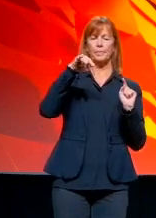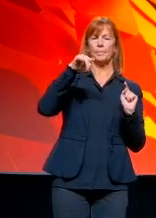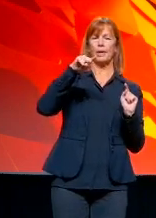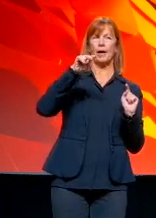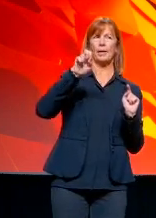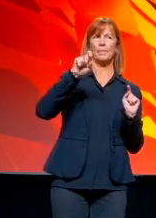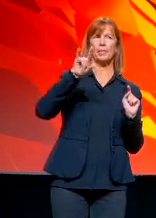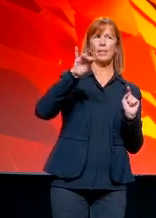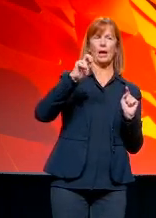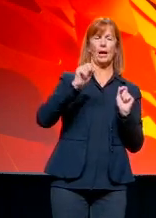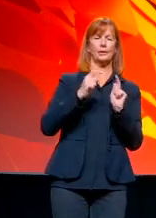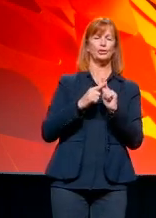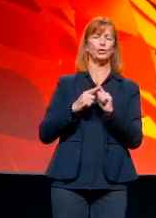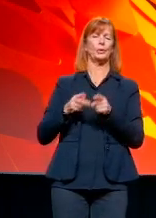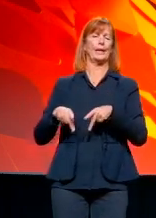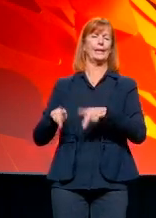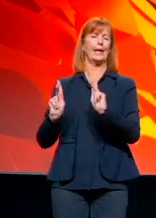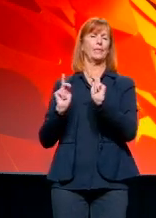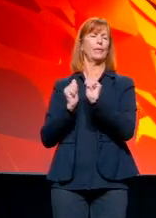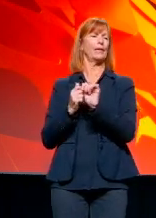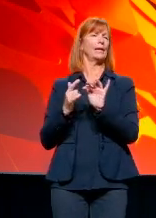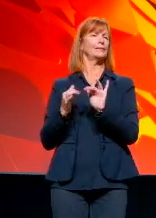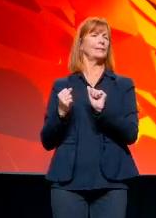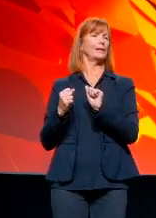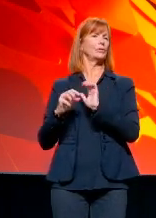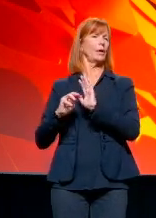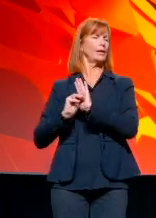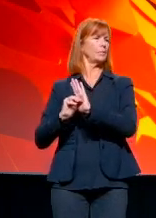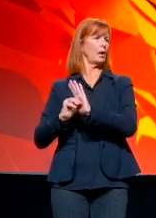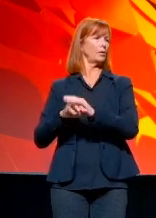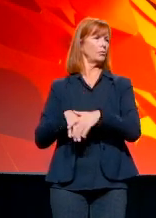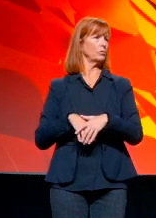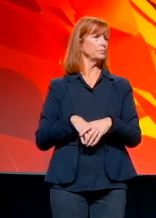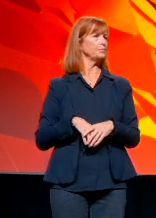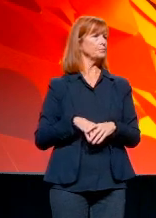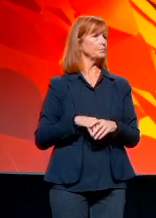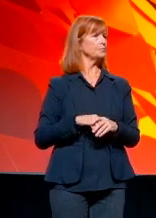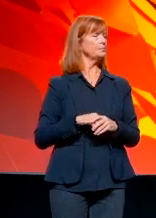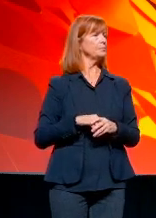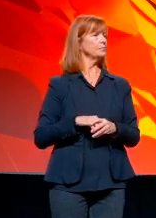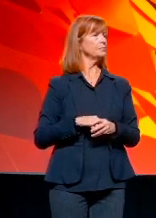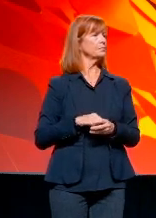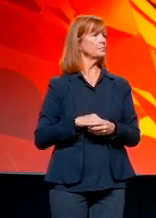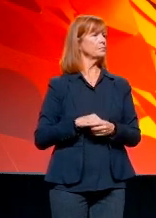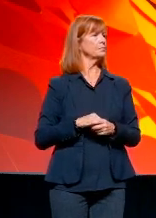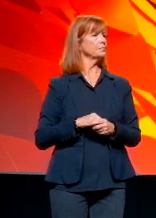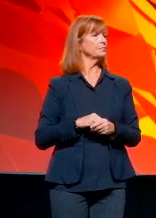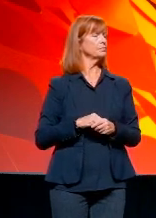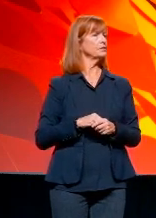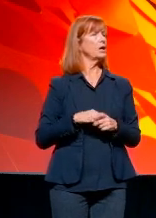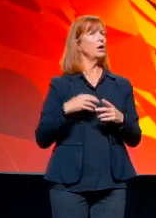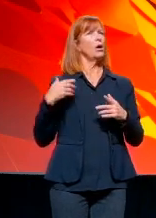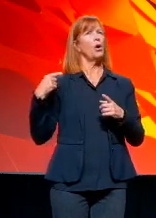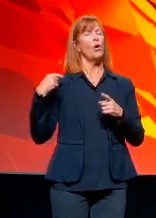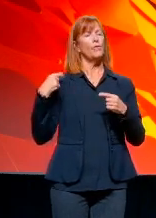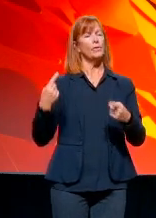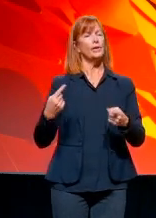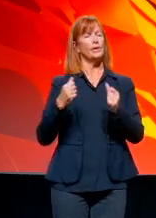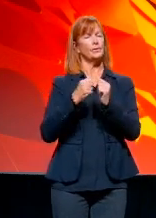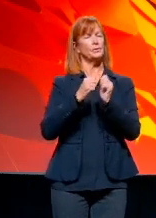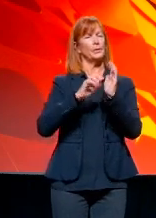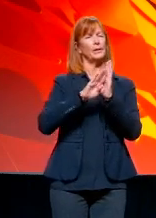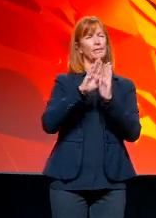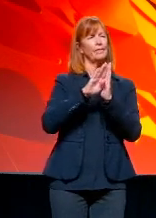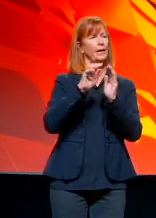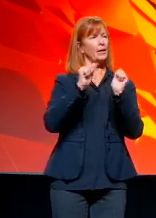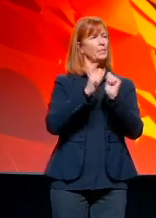and accelerate the foundation model development. Right? So for the algorithm part, and I think over the years we developed this